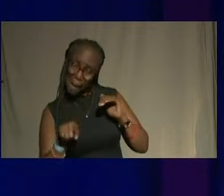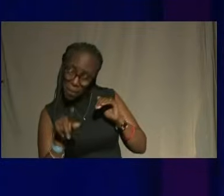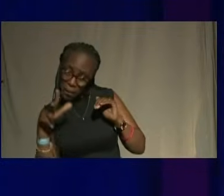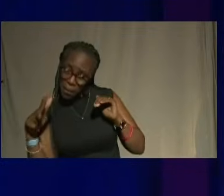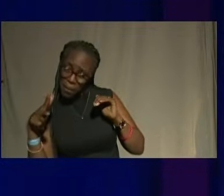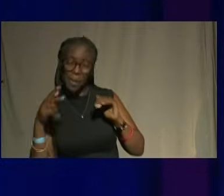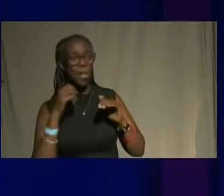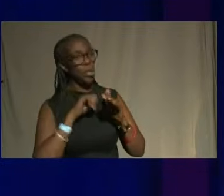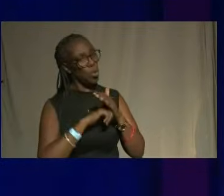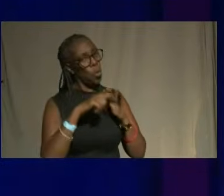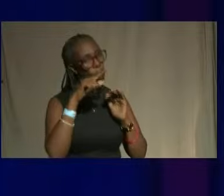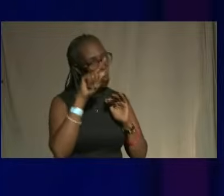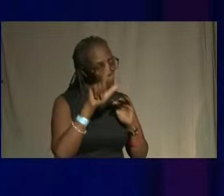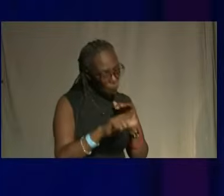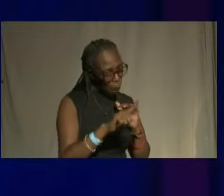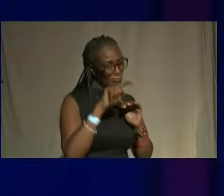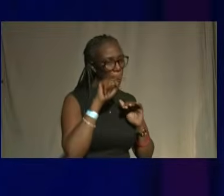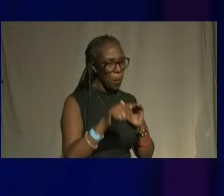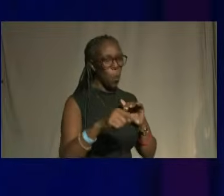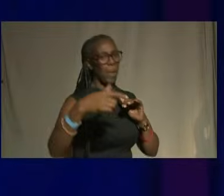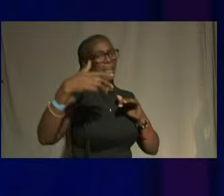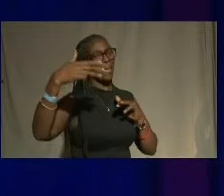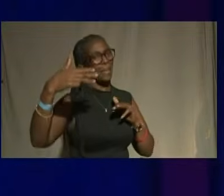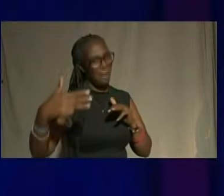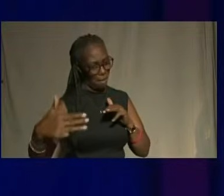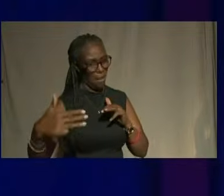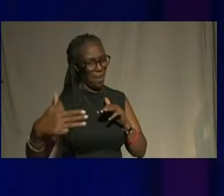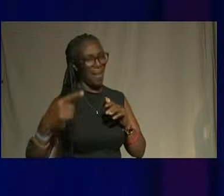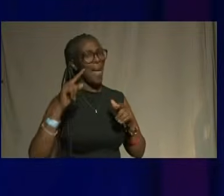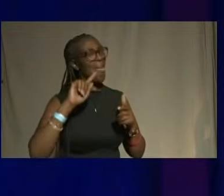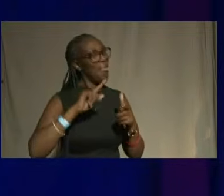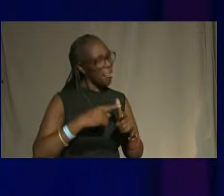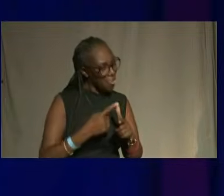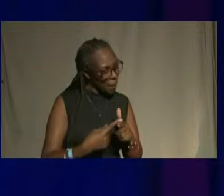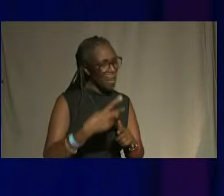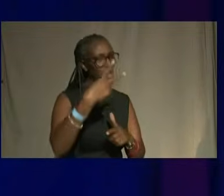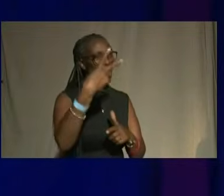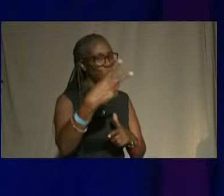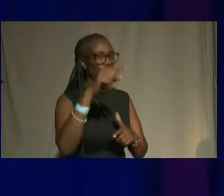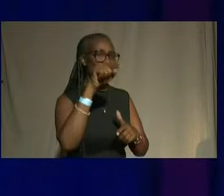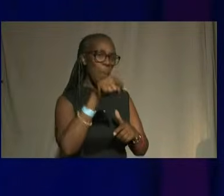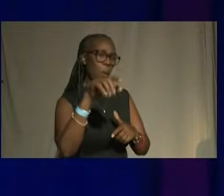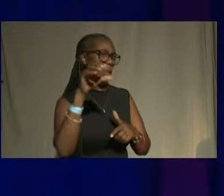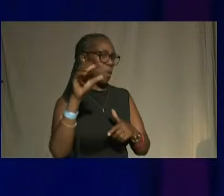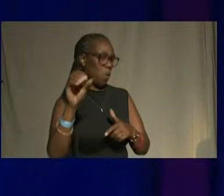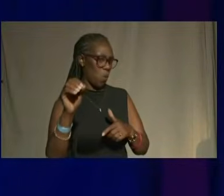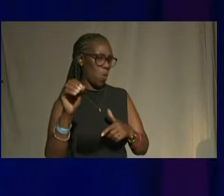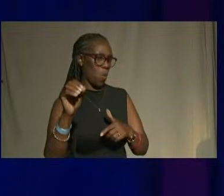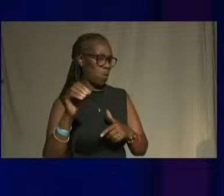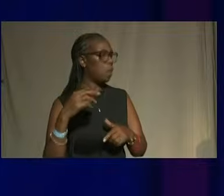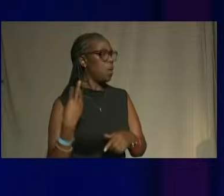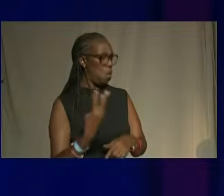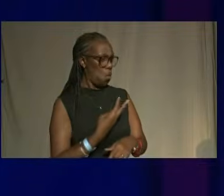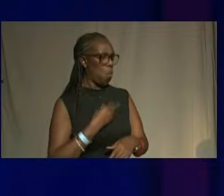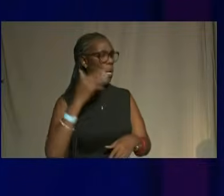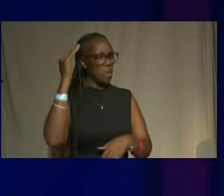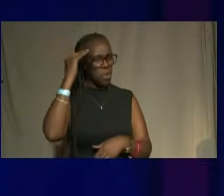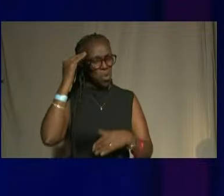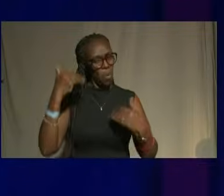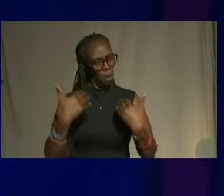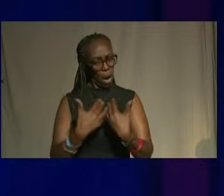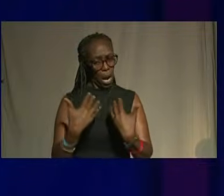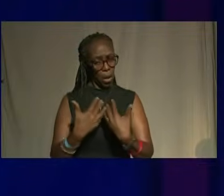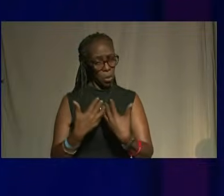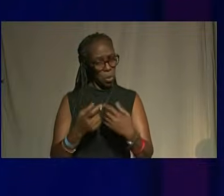year it'll be 1.9 and then 2.0. We know how to handle the tax affairs,